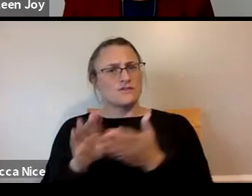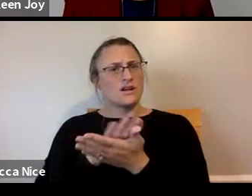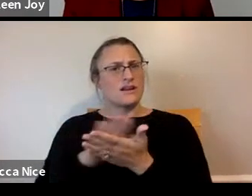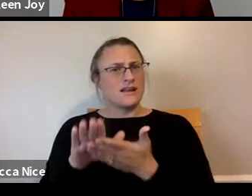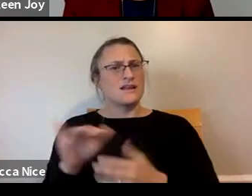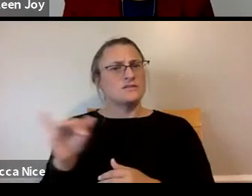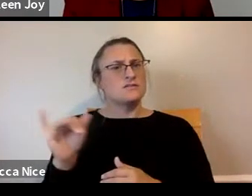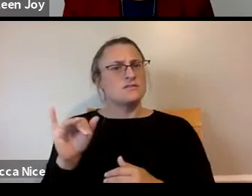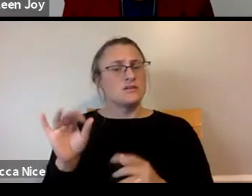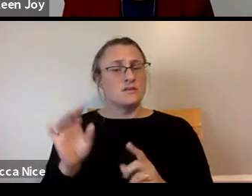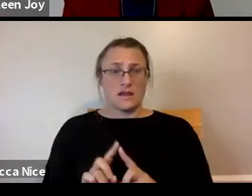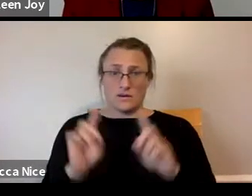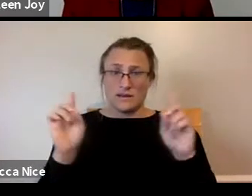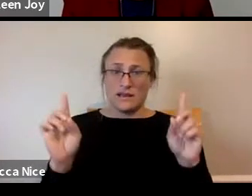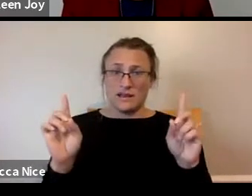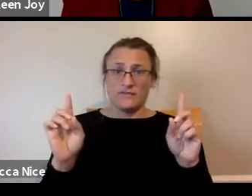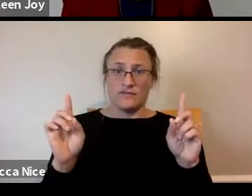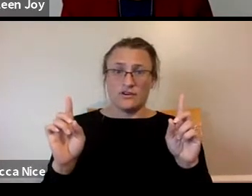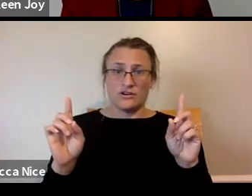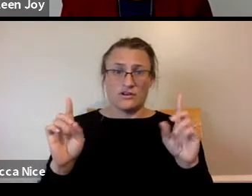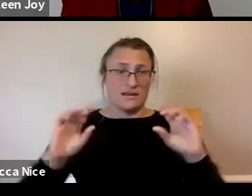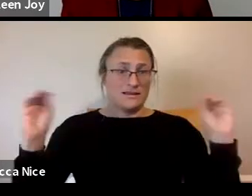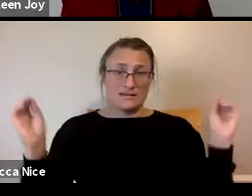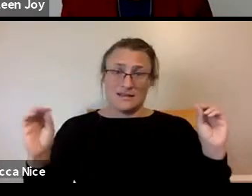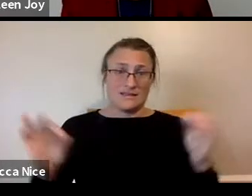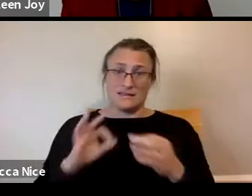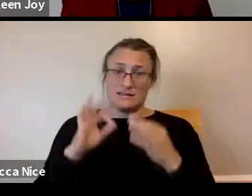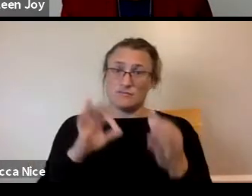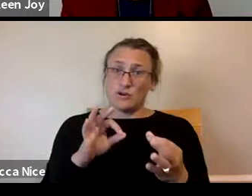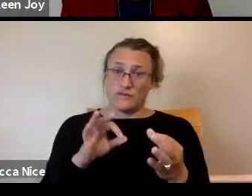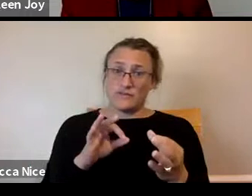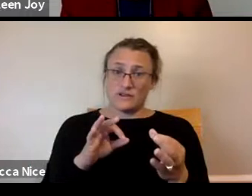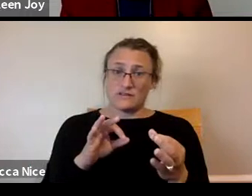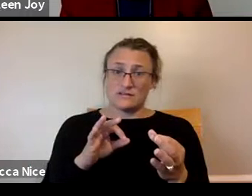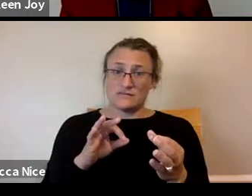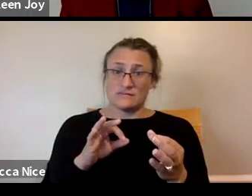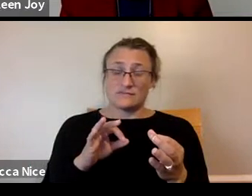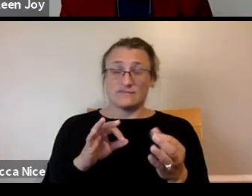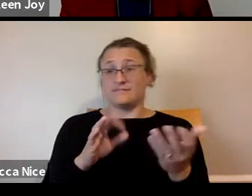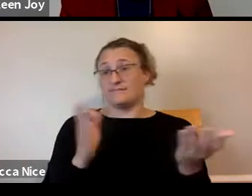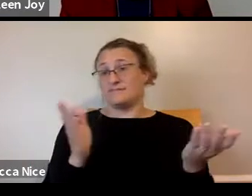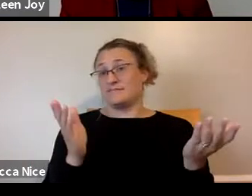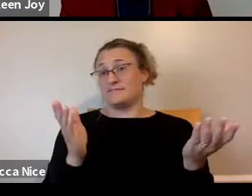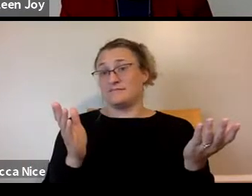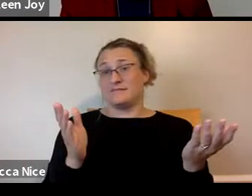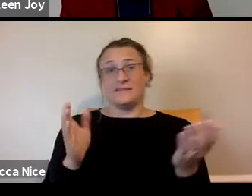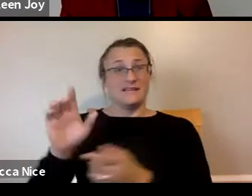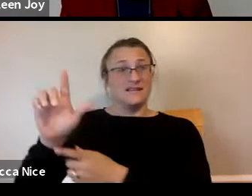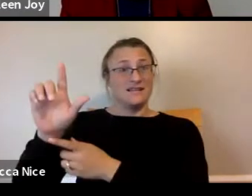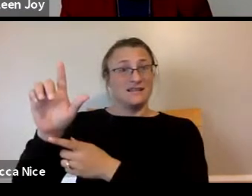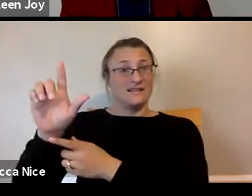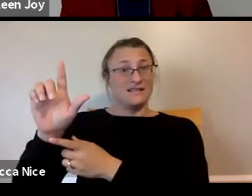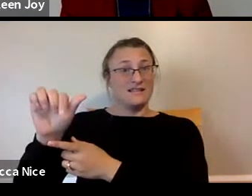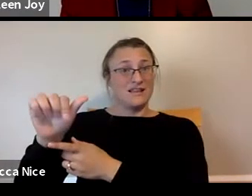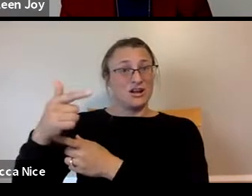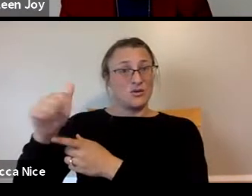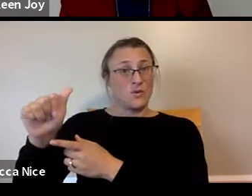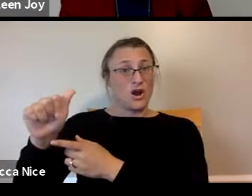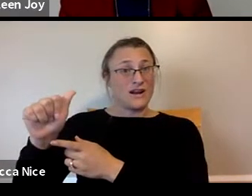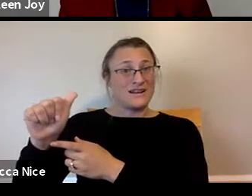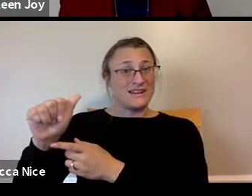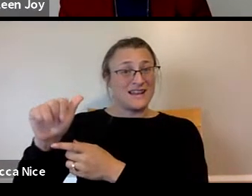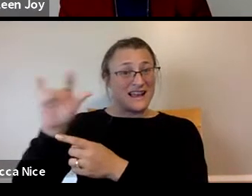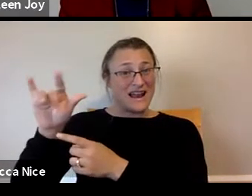However, none of them are ideal. In fact, the placement of LaGuardia Airport itself is not ideal.